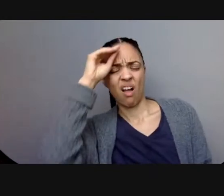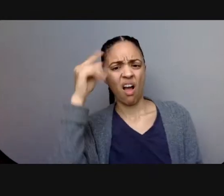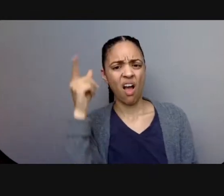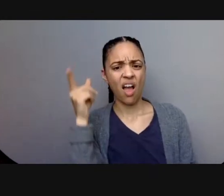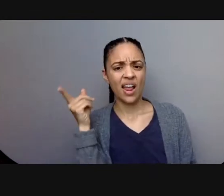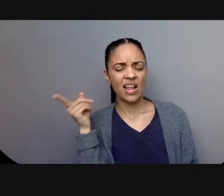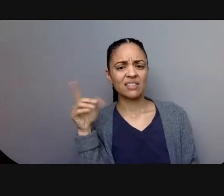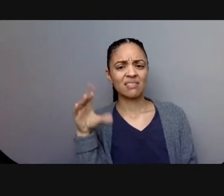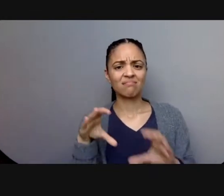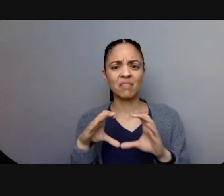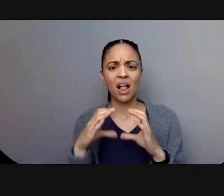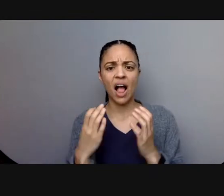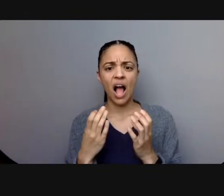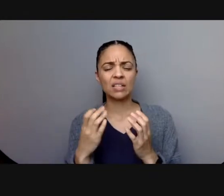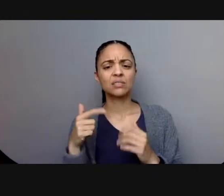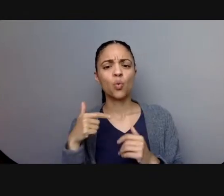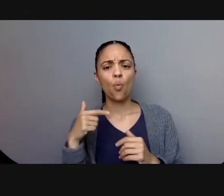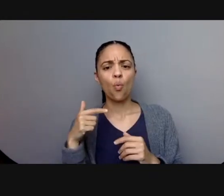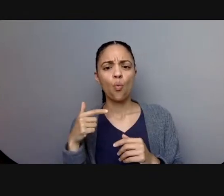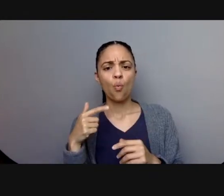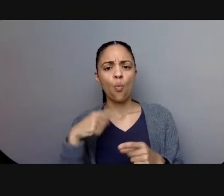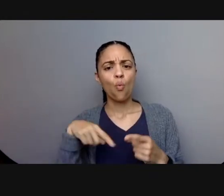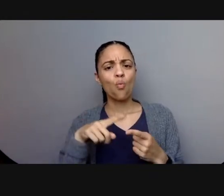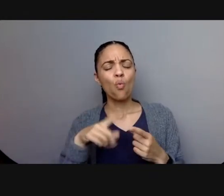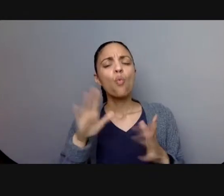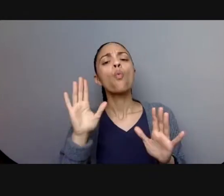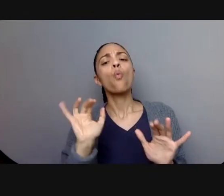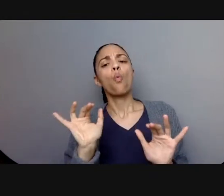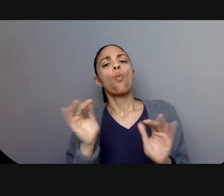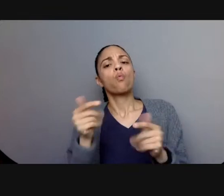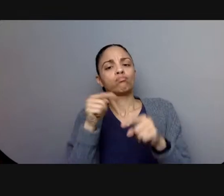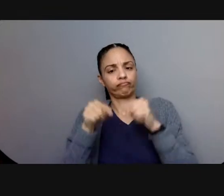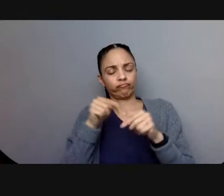was in Willenboro named Cricket, or he was nicknamed Cricket. But